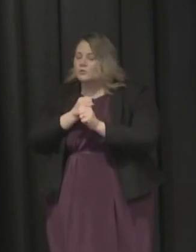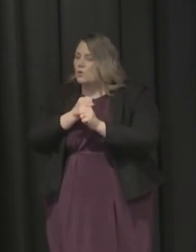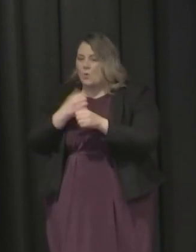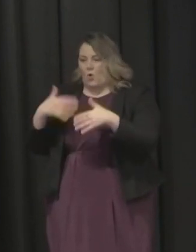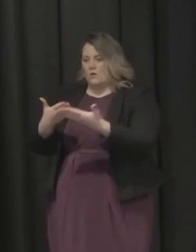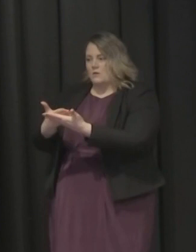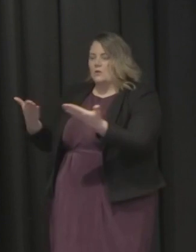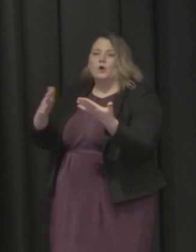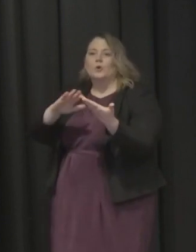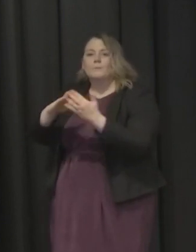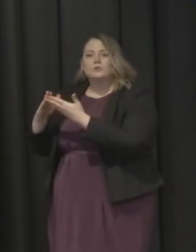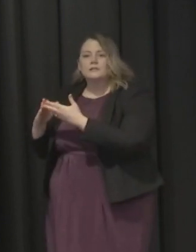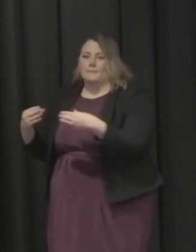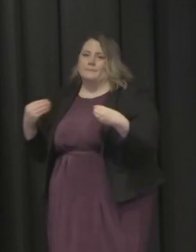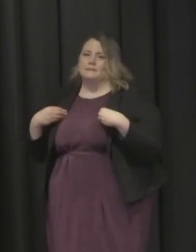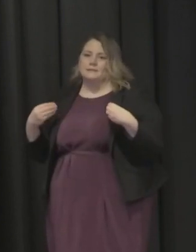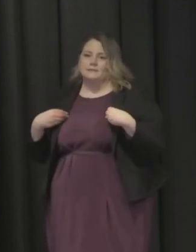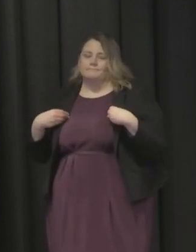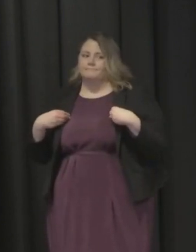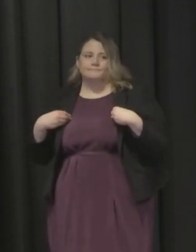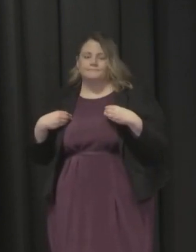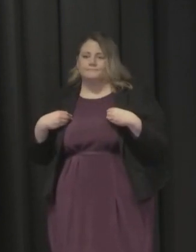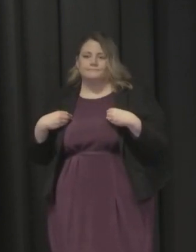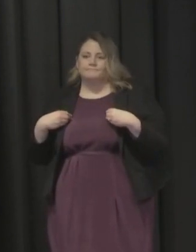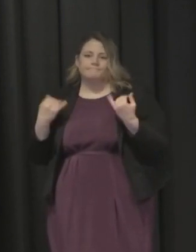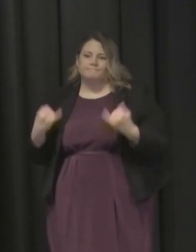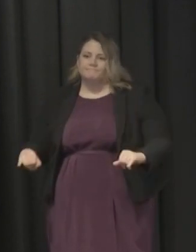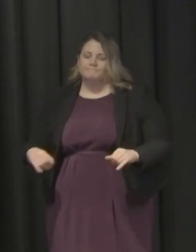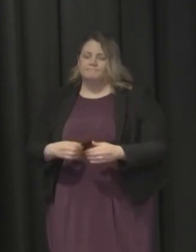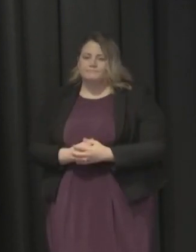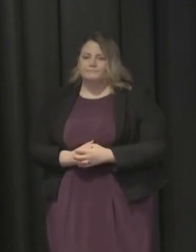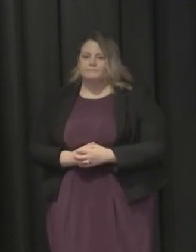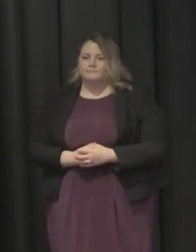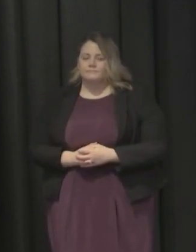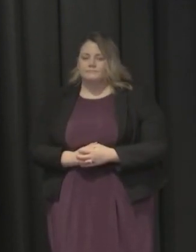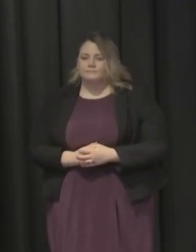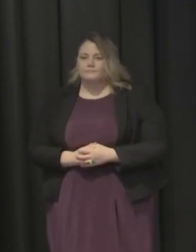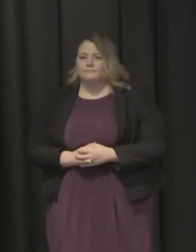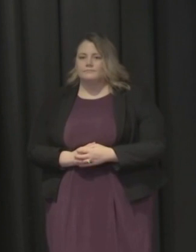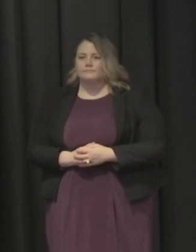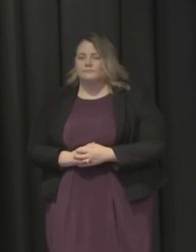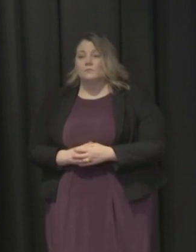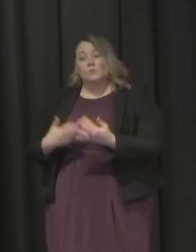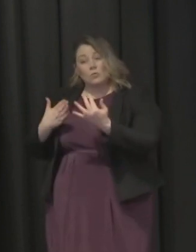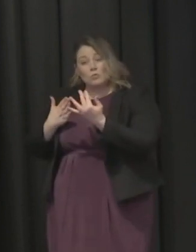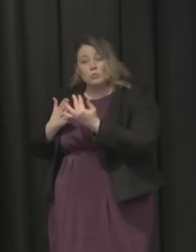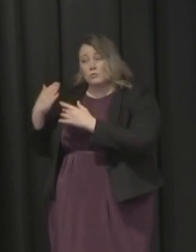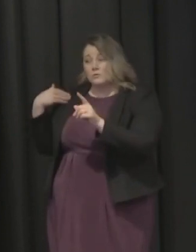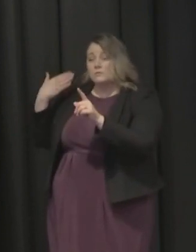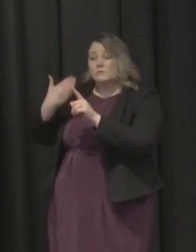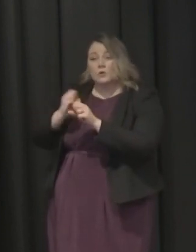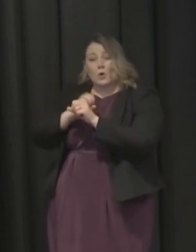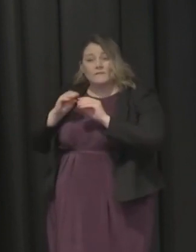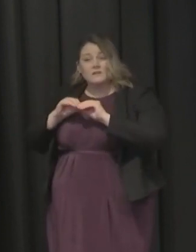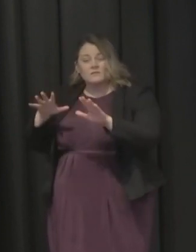was Victoria who dragged the federal government kicking and screaming to do its bit and to help out. And the first opportunity that they